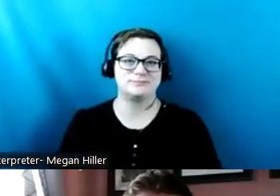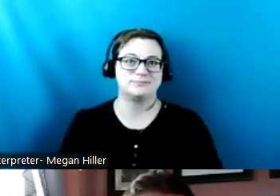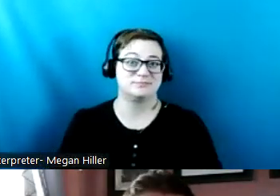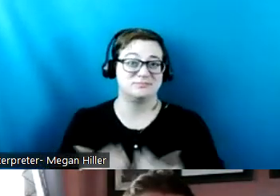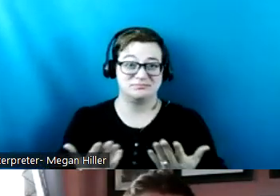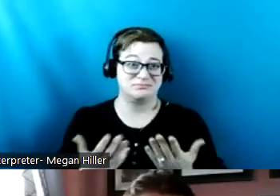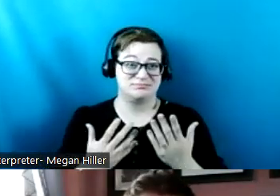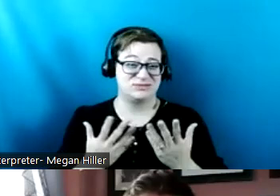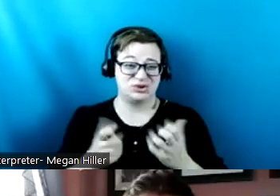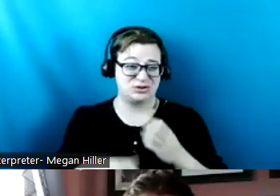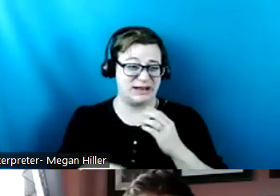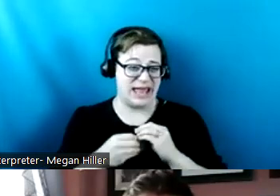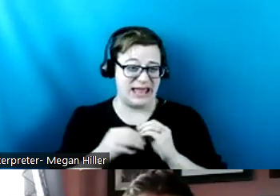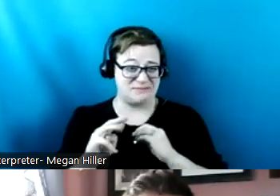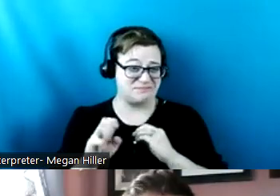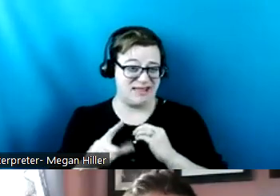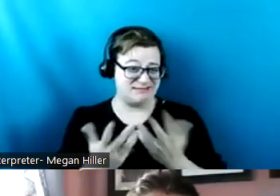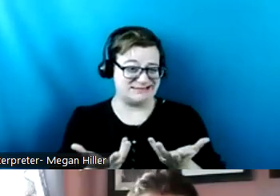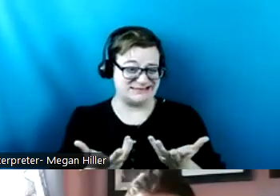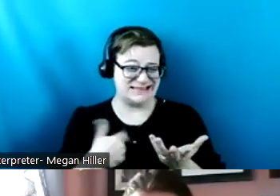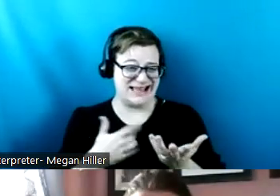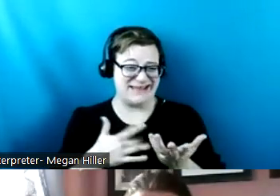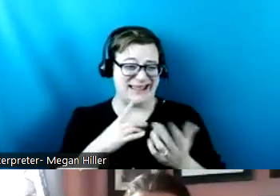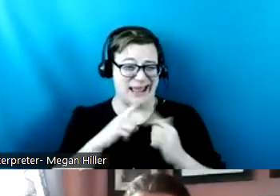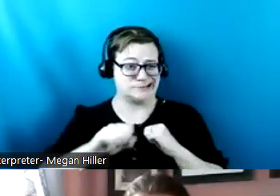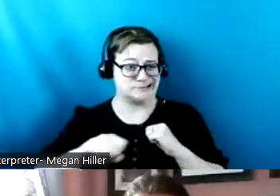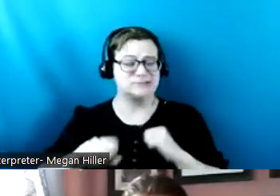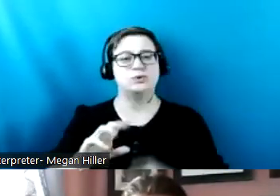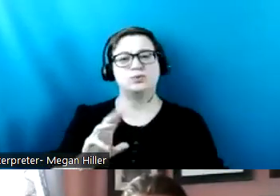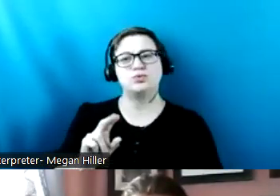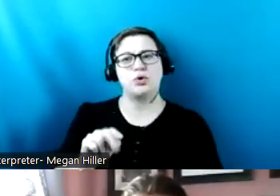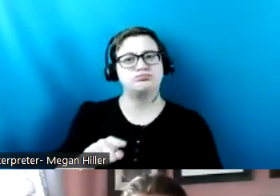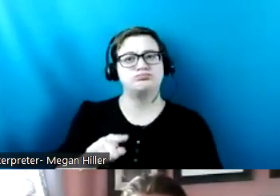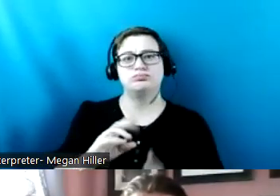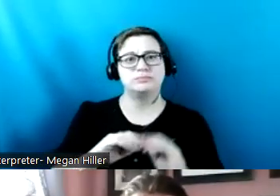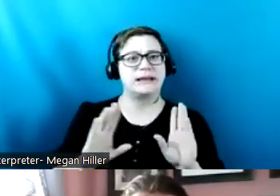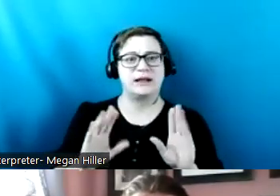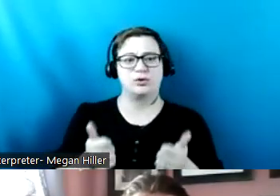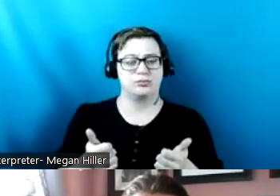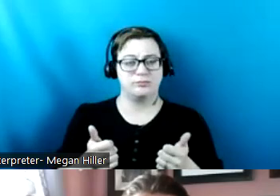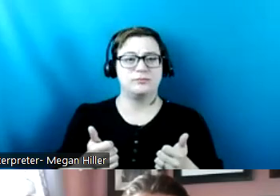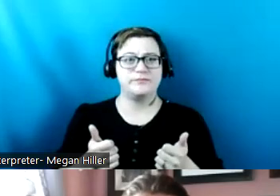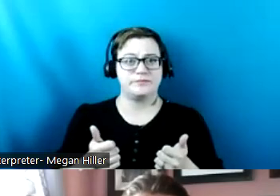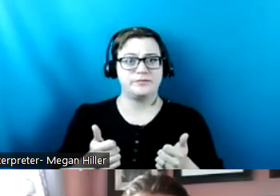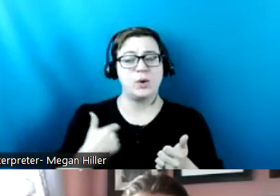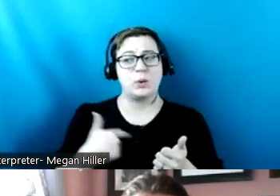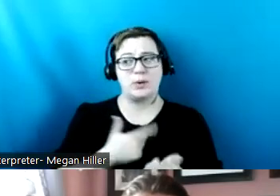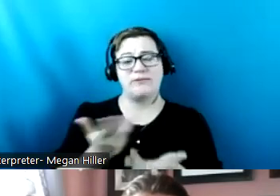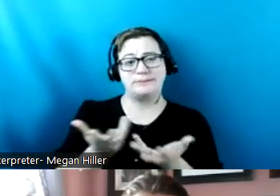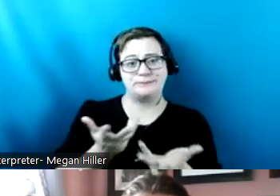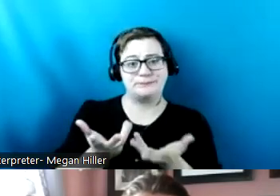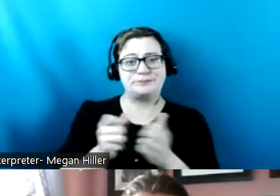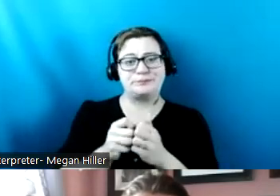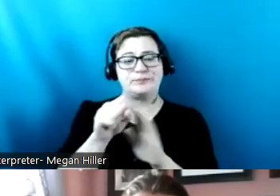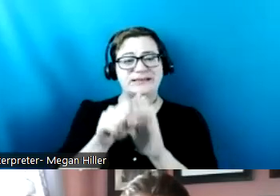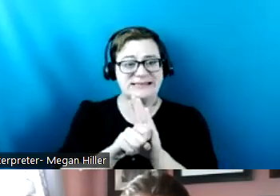you would add or clarify there, Mel? That was a little rambly. No, I think Mariana, I think you said it very well. This was something that in working with the